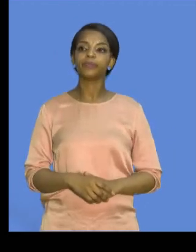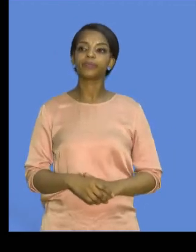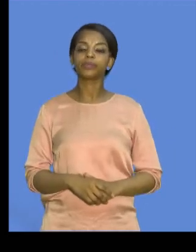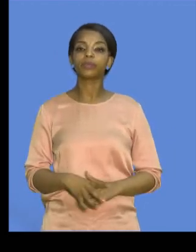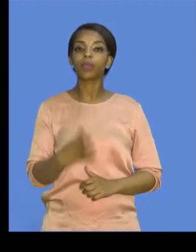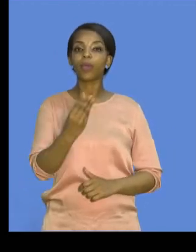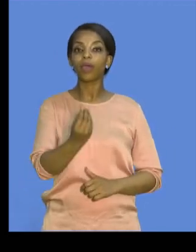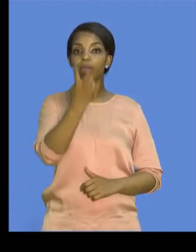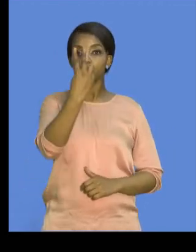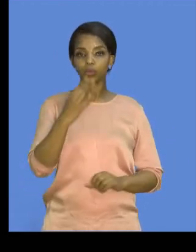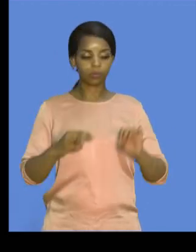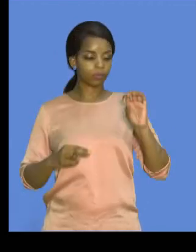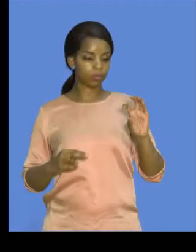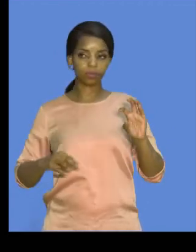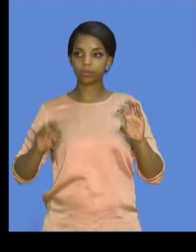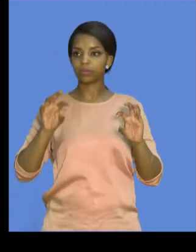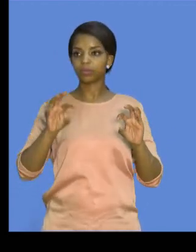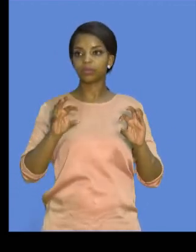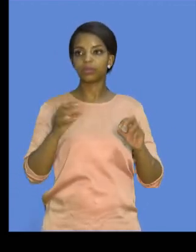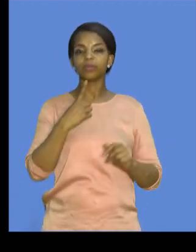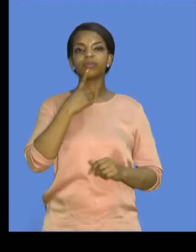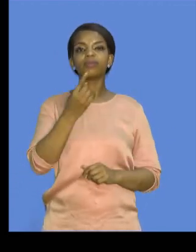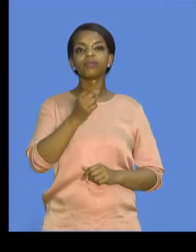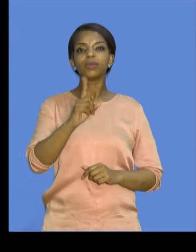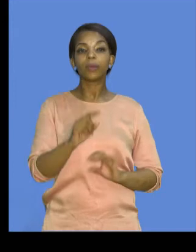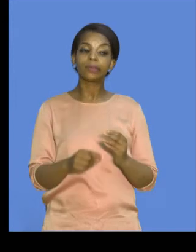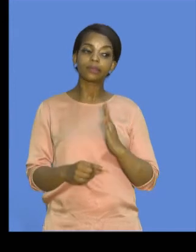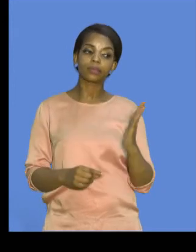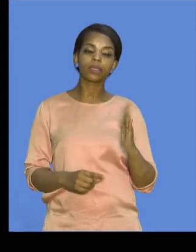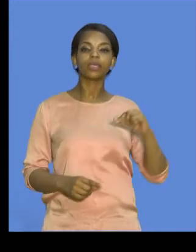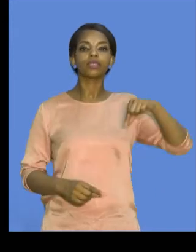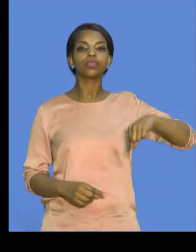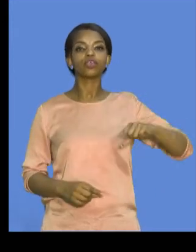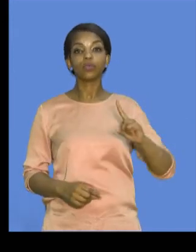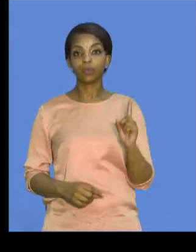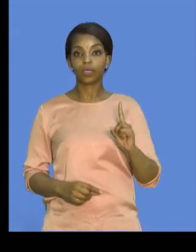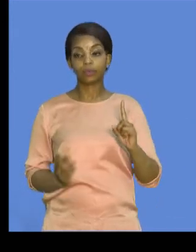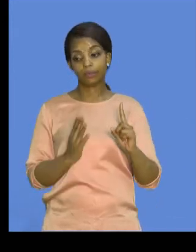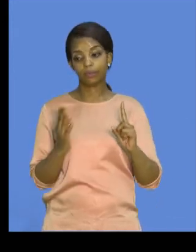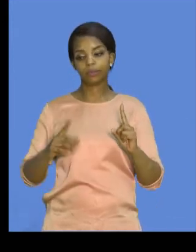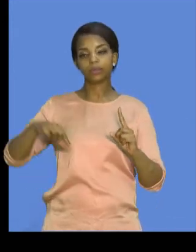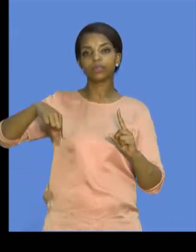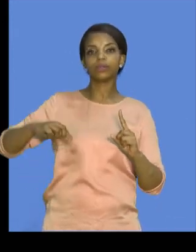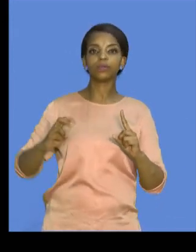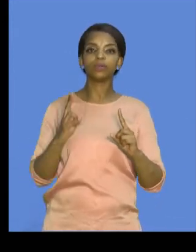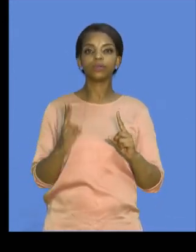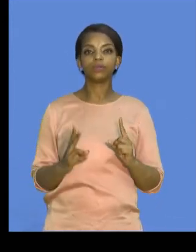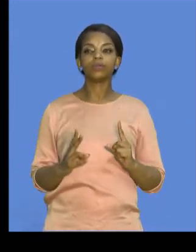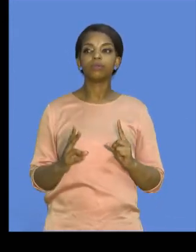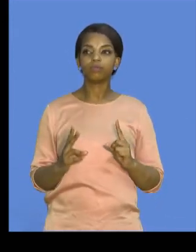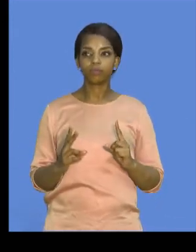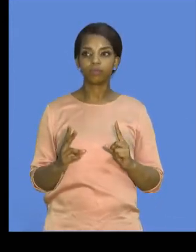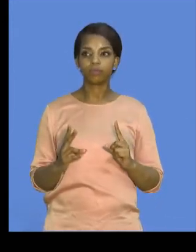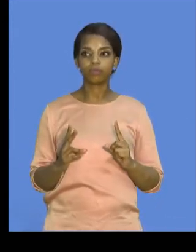objects, all right? Let's call this one Q1, okay? Let's call this one Q2, right?